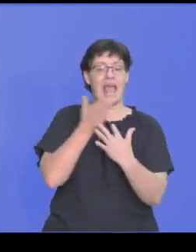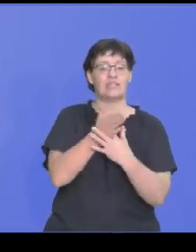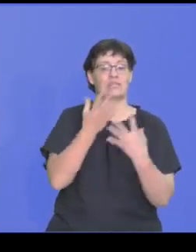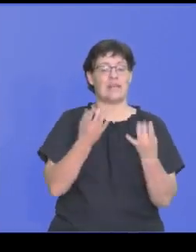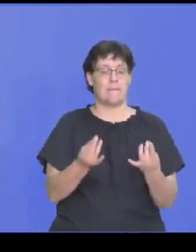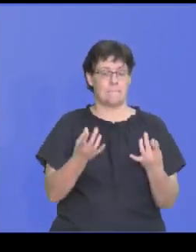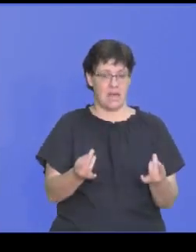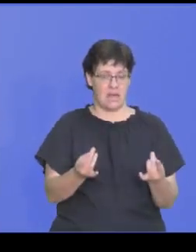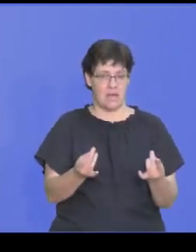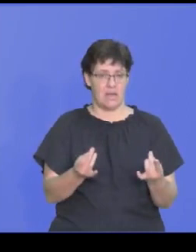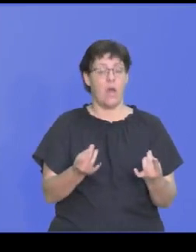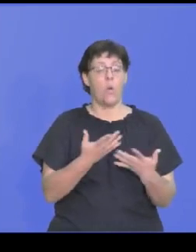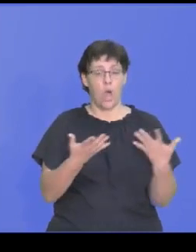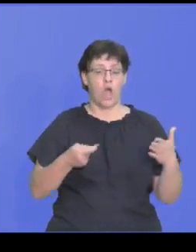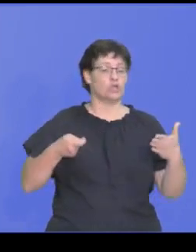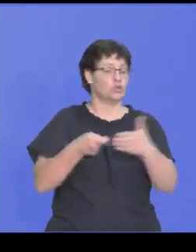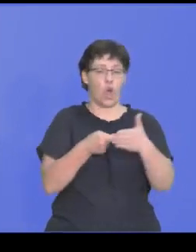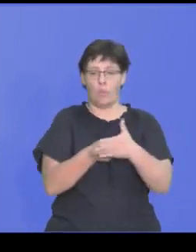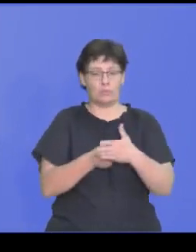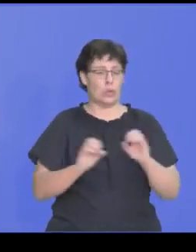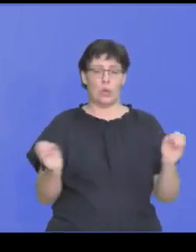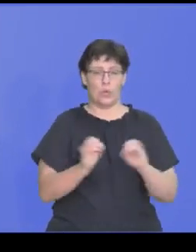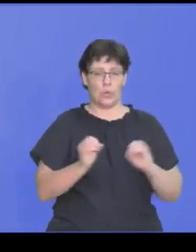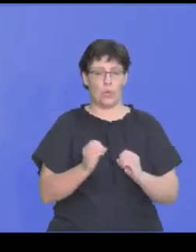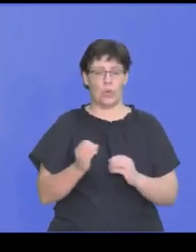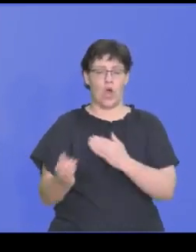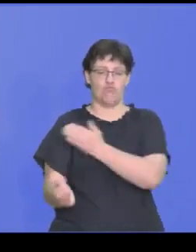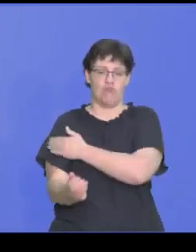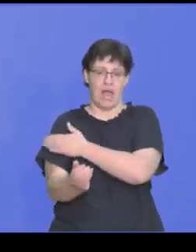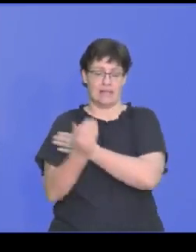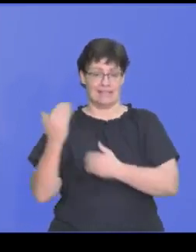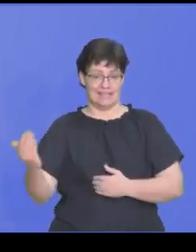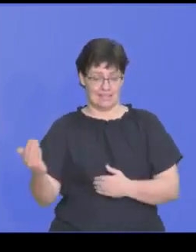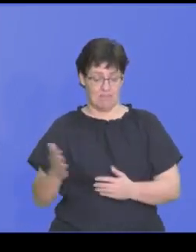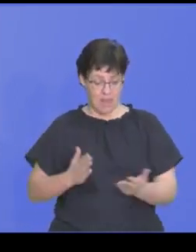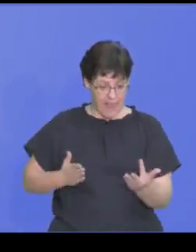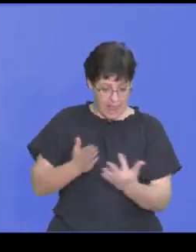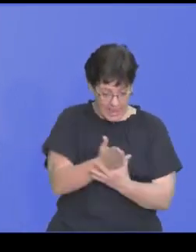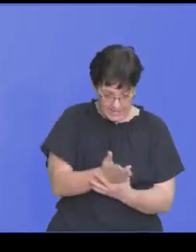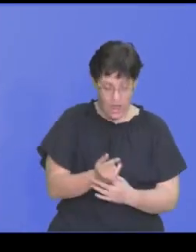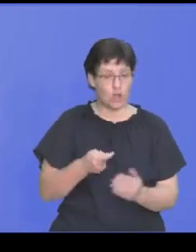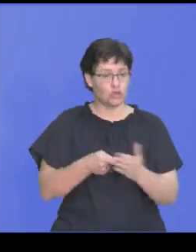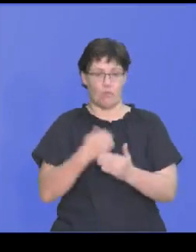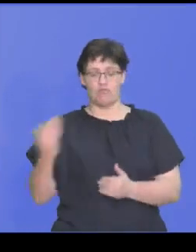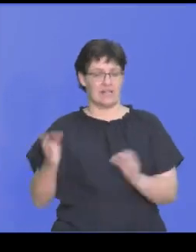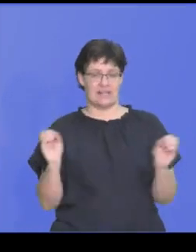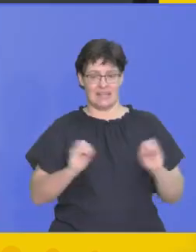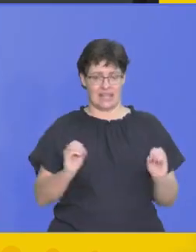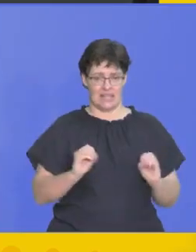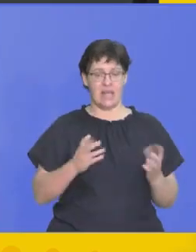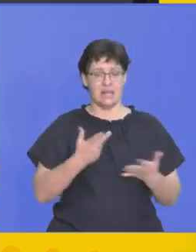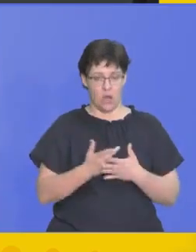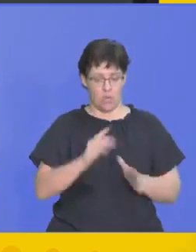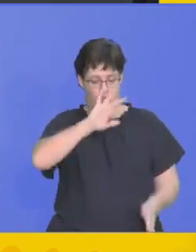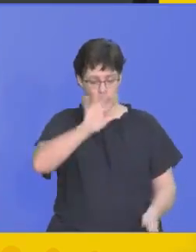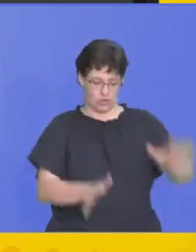Identify the entrance number where there will be no shops on your right-hand side as you enter the shopping centre.